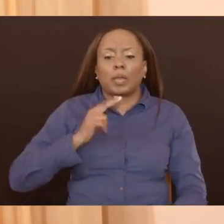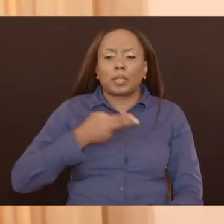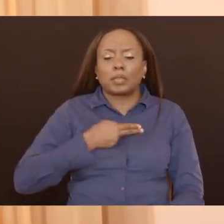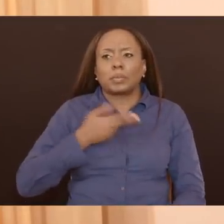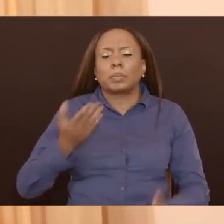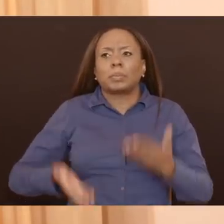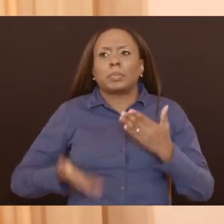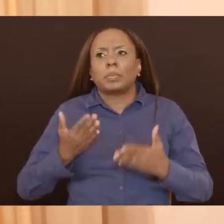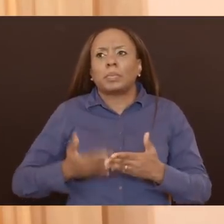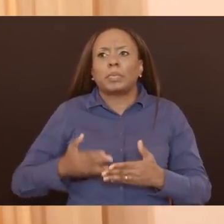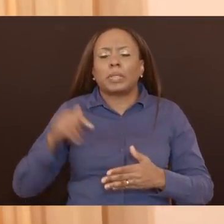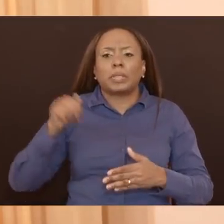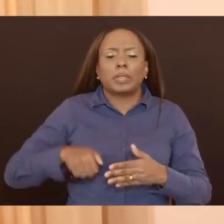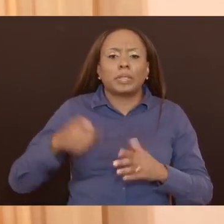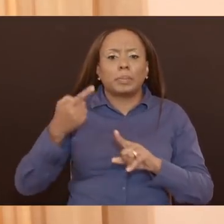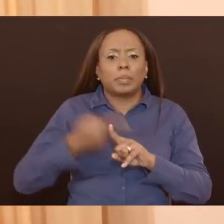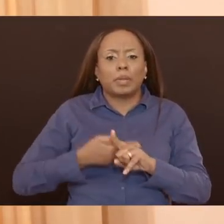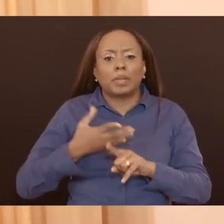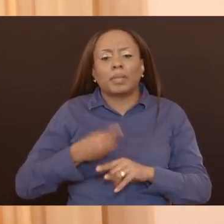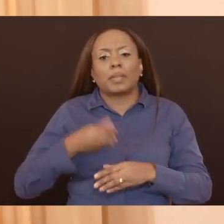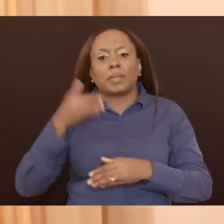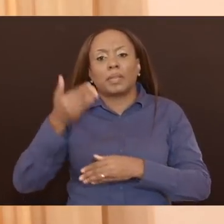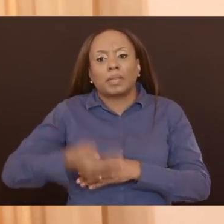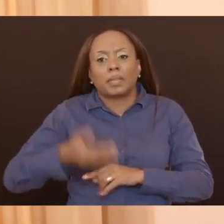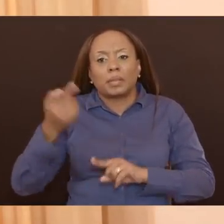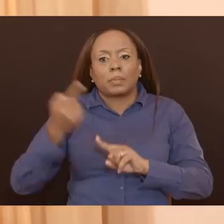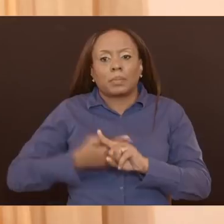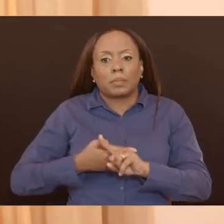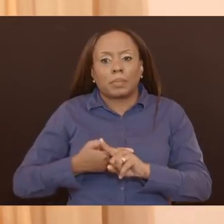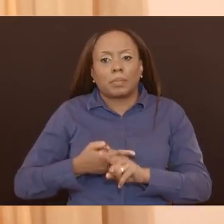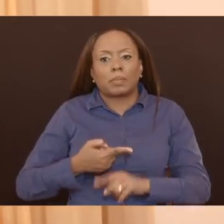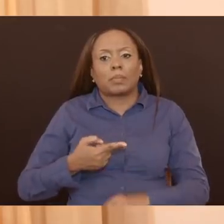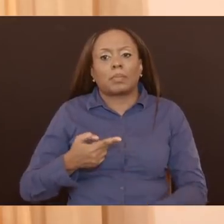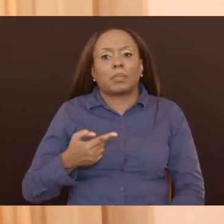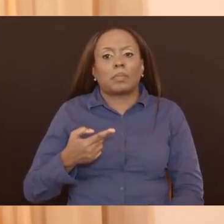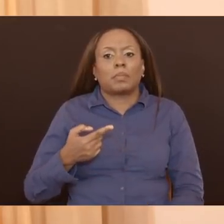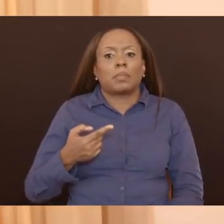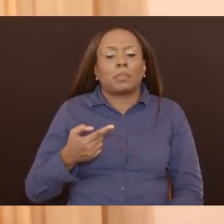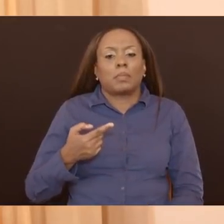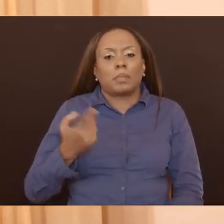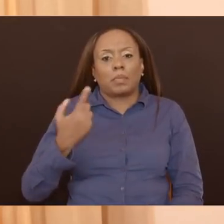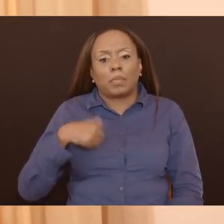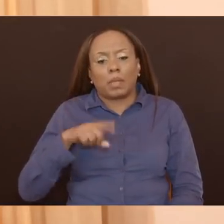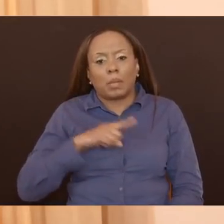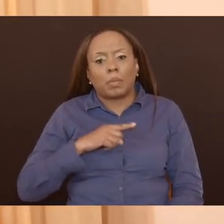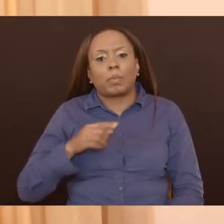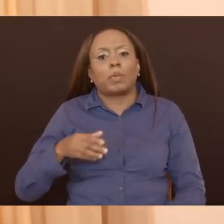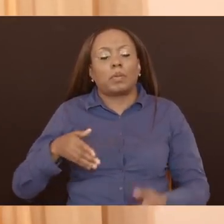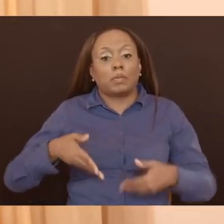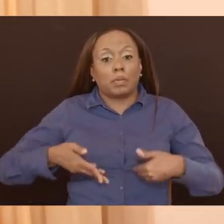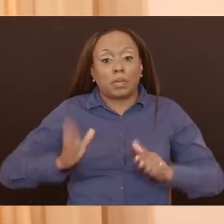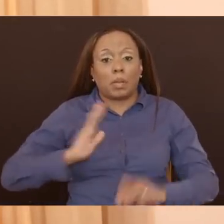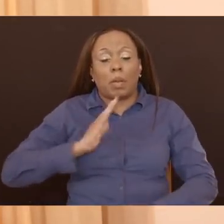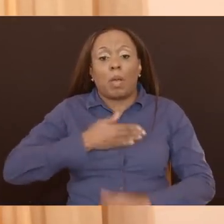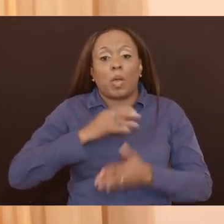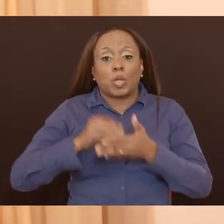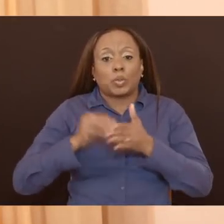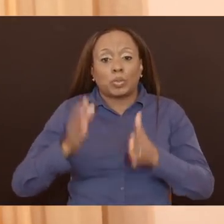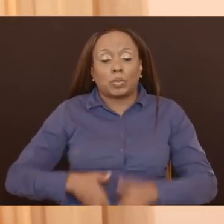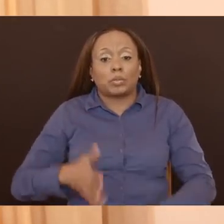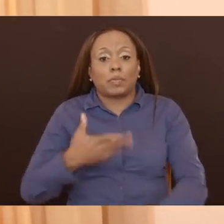of October, that we are capable of vaccinating as many of our students as possible. And